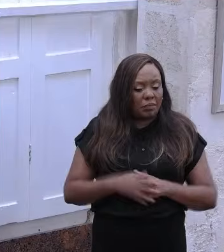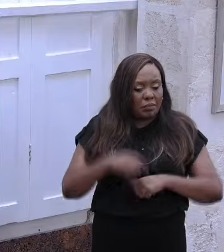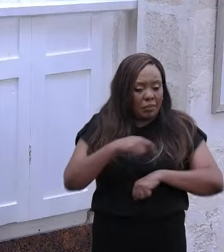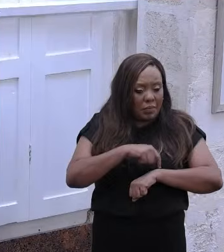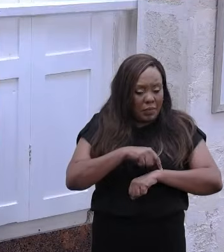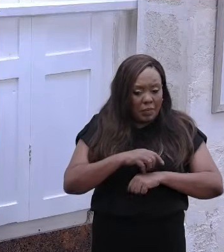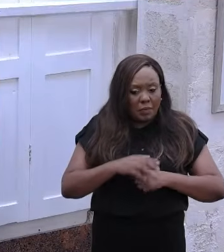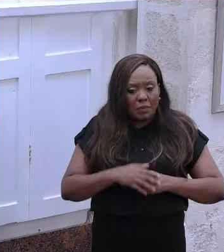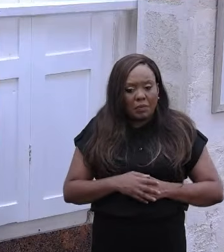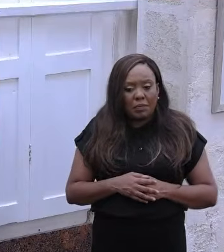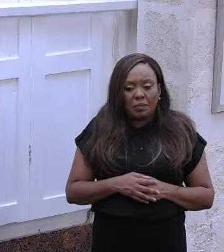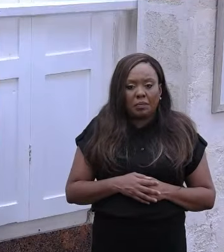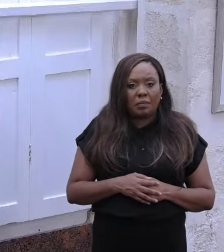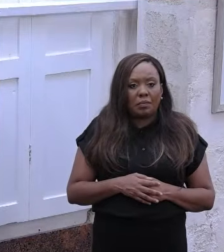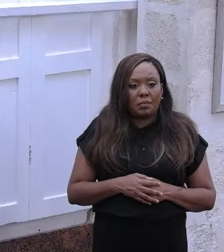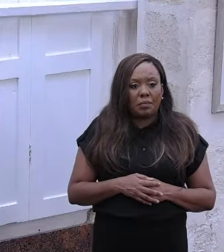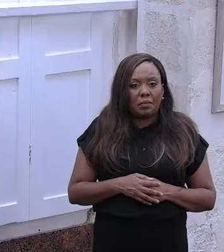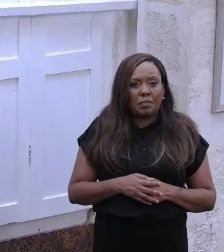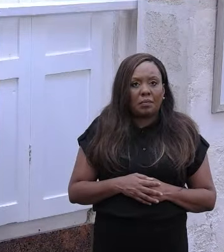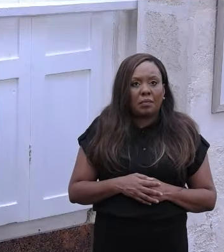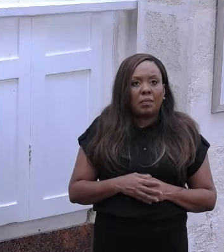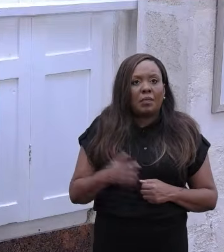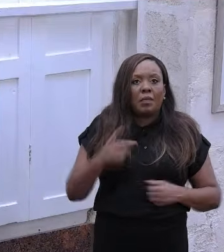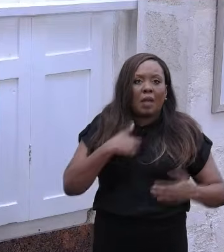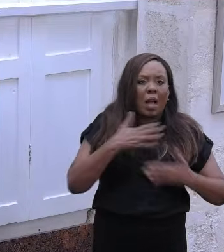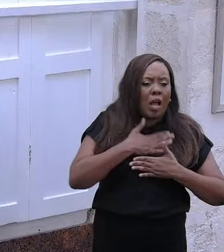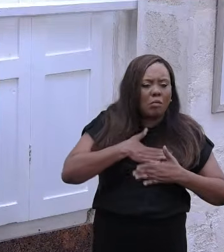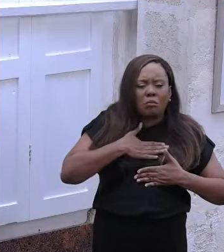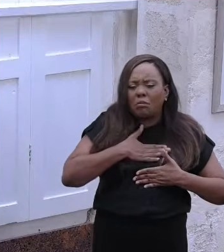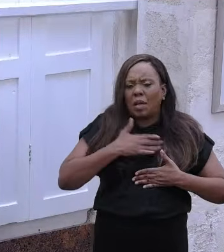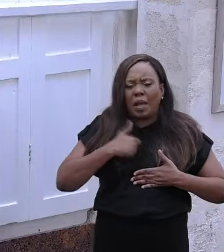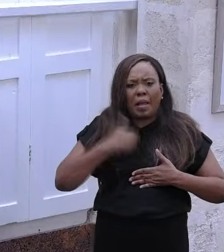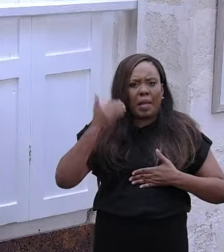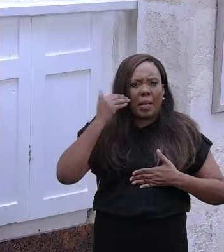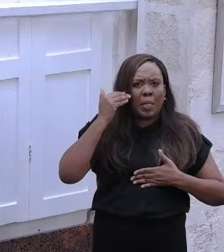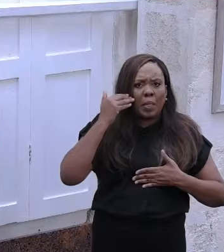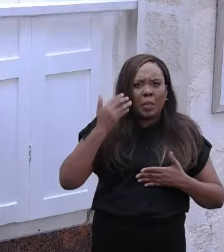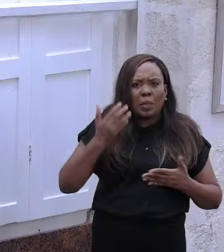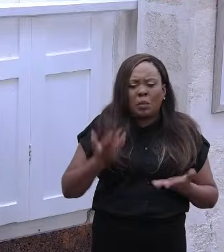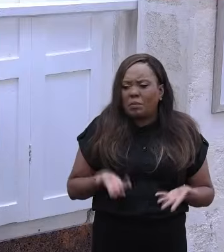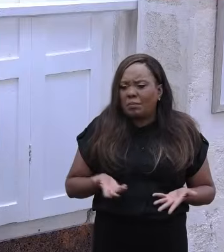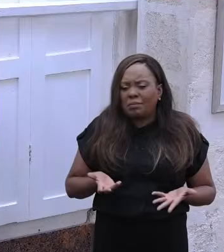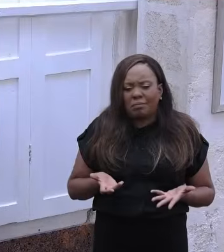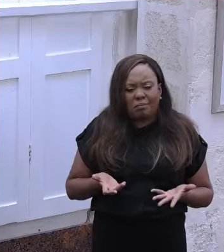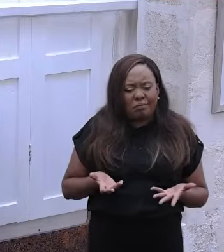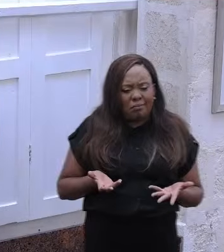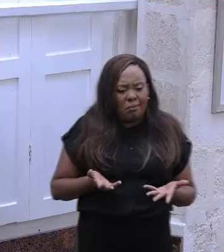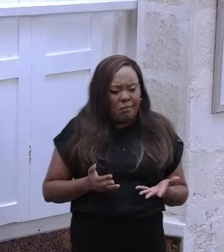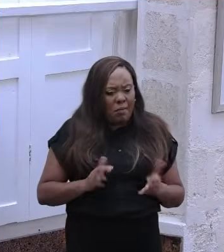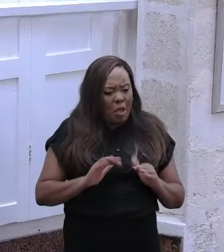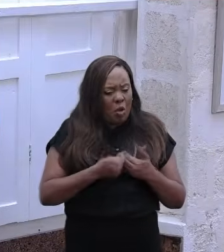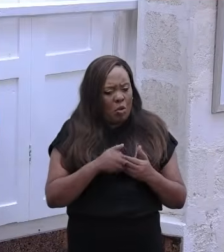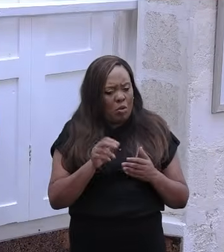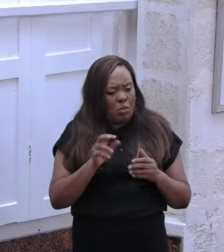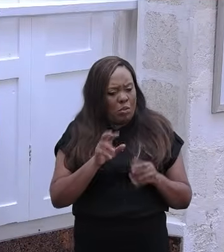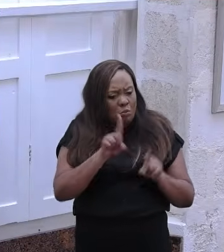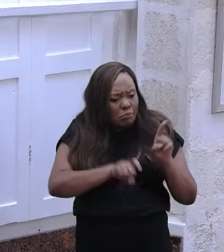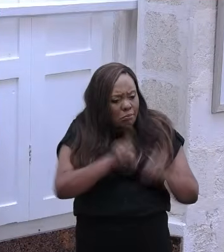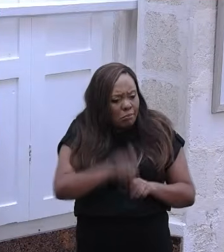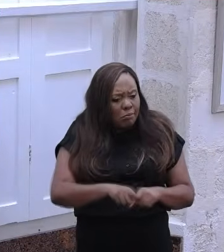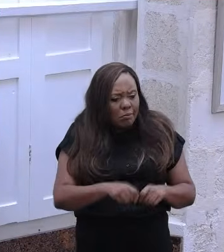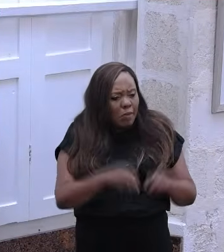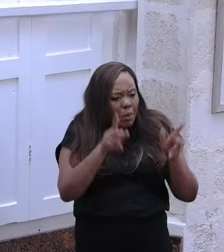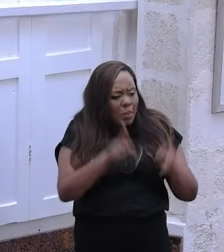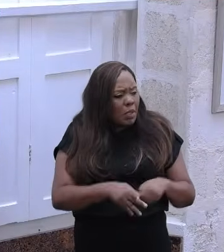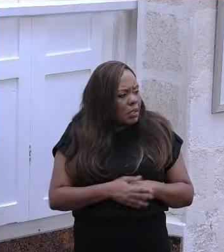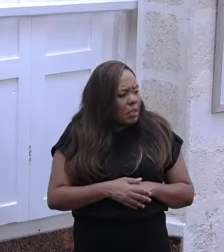really takes very long to go and find out what a person is about and what they've done and so on. But in the age